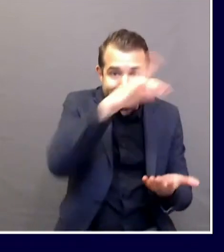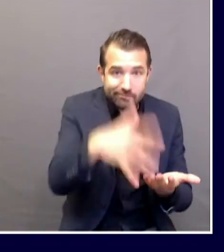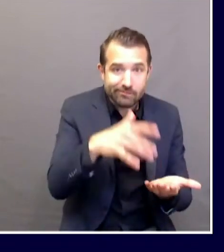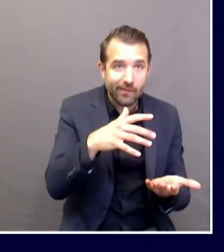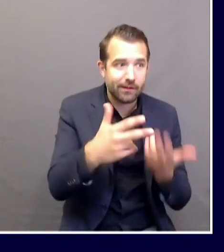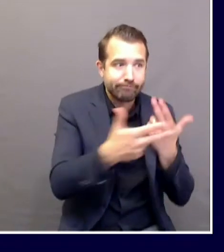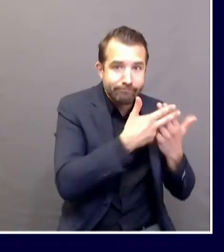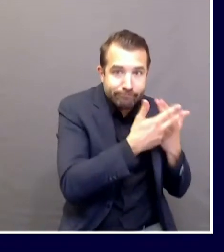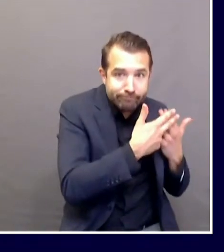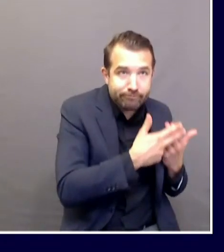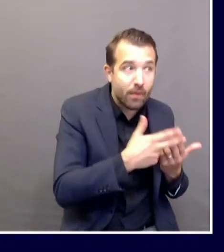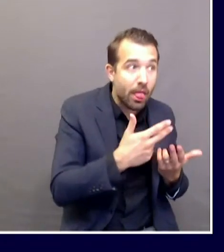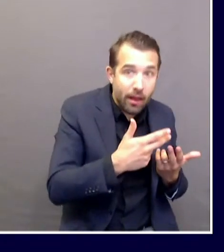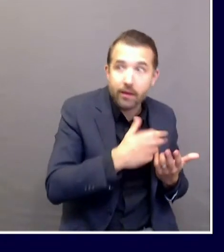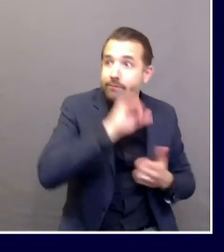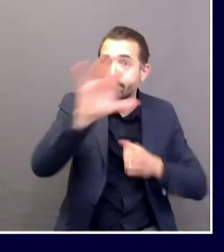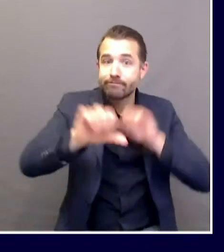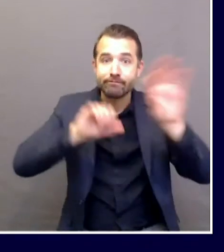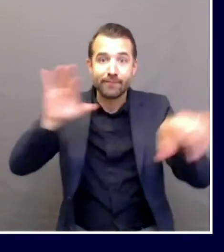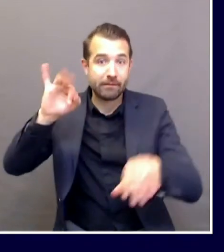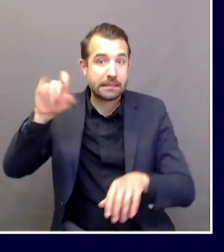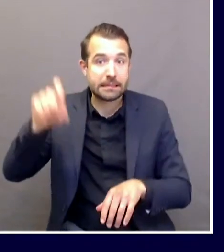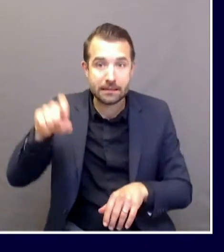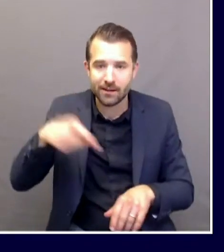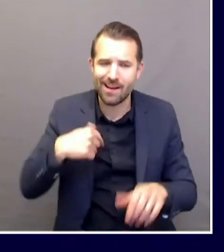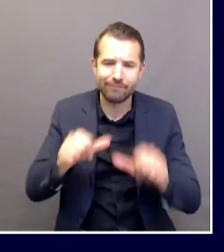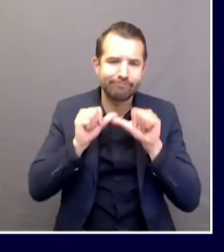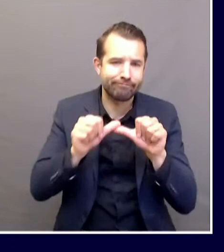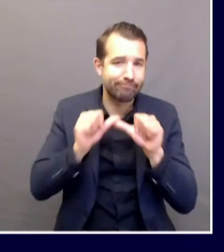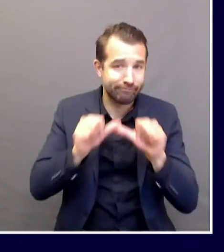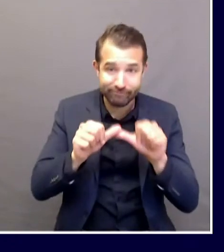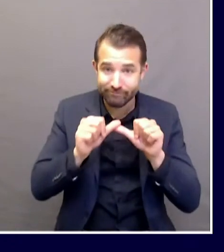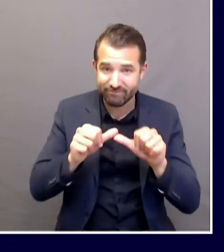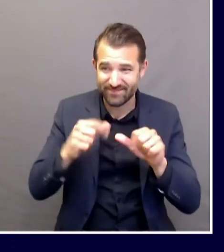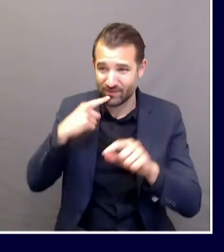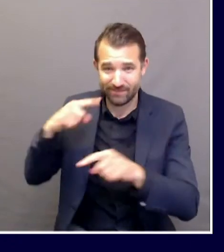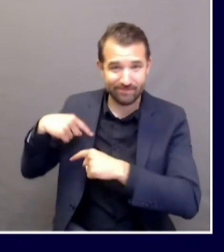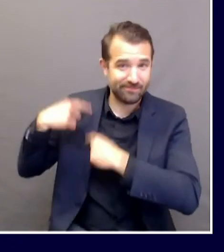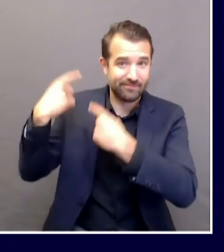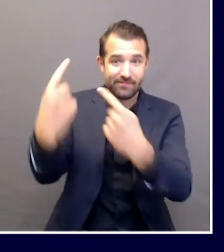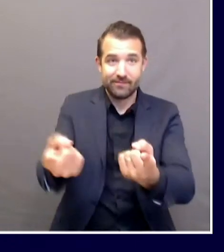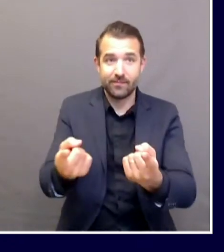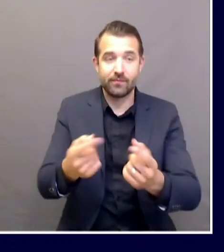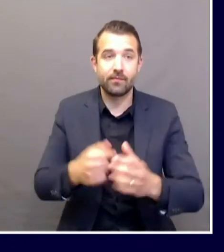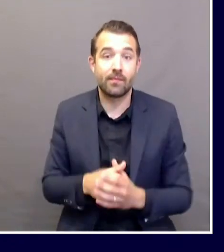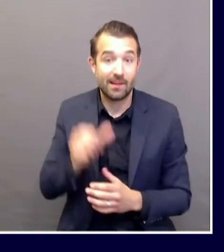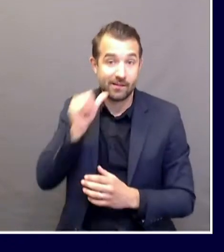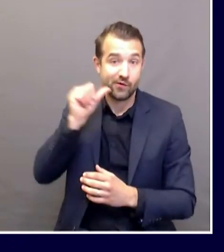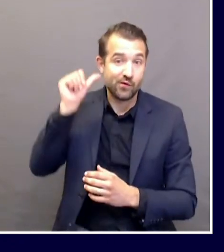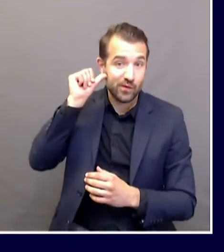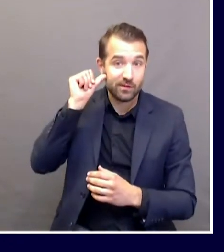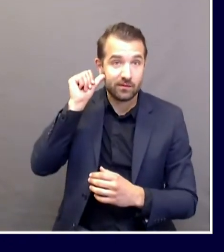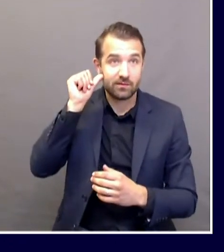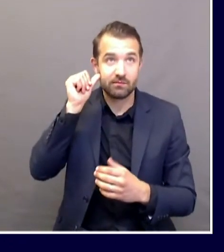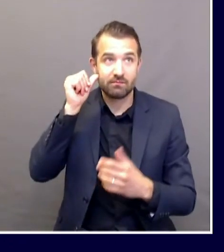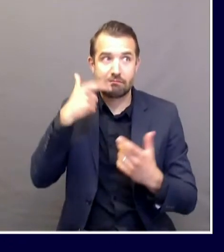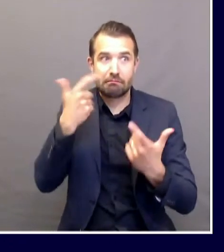work hasn't slowed down. And yesterday, we reached a milestone with our PPE